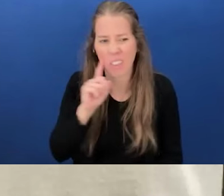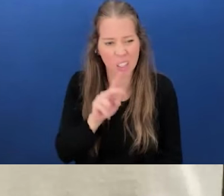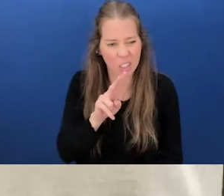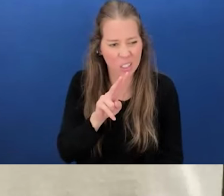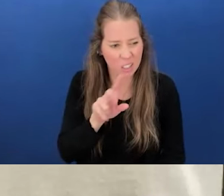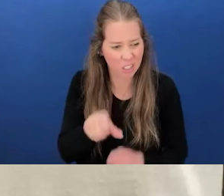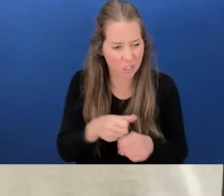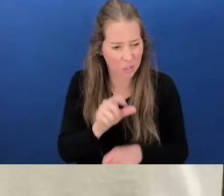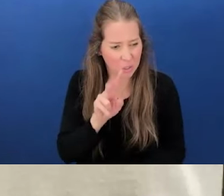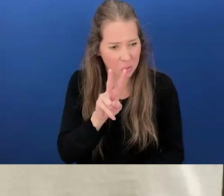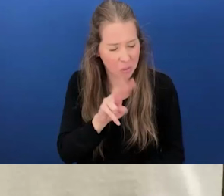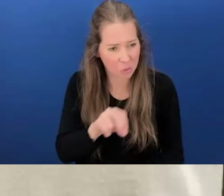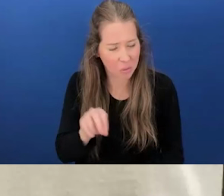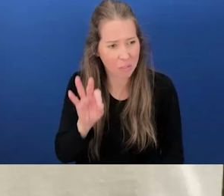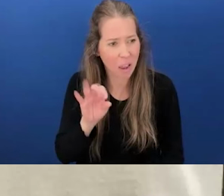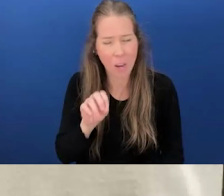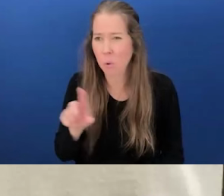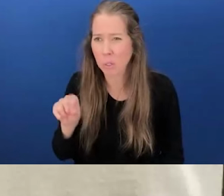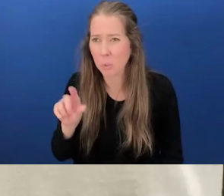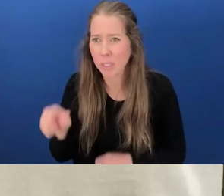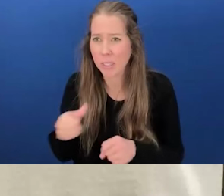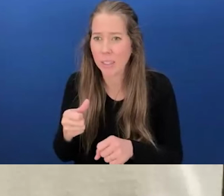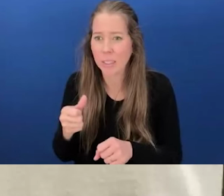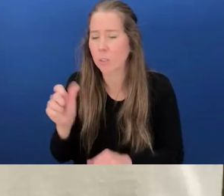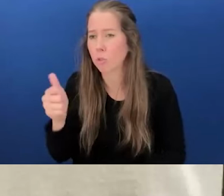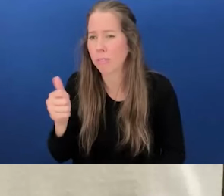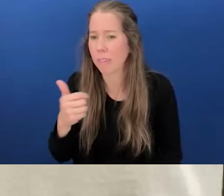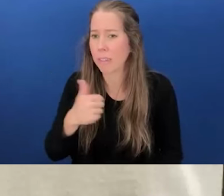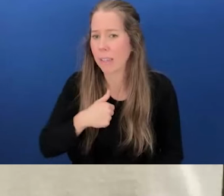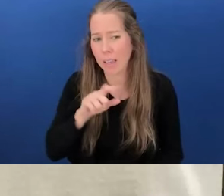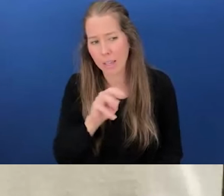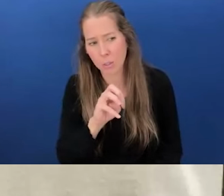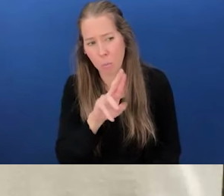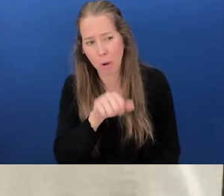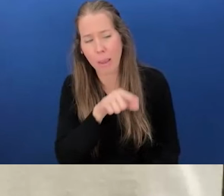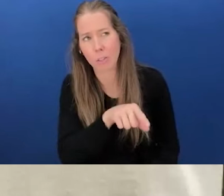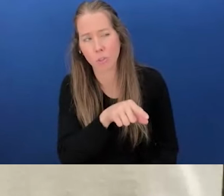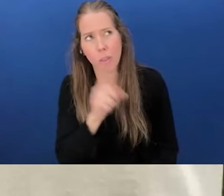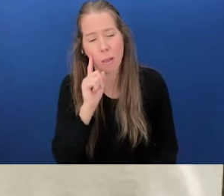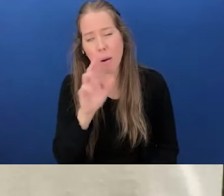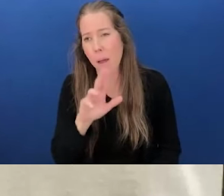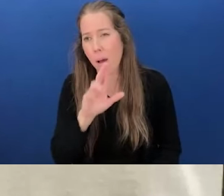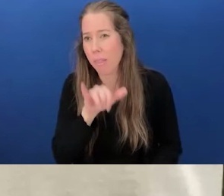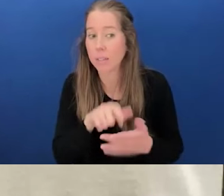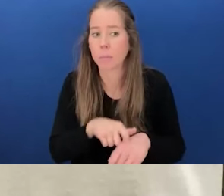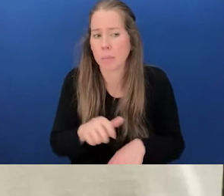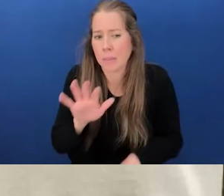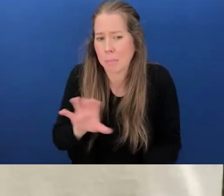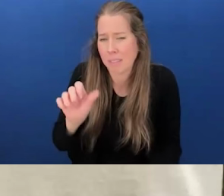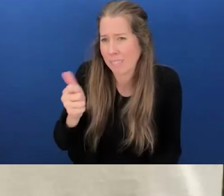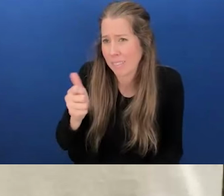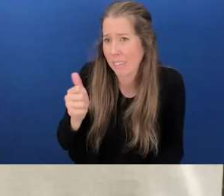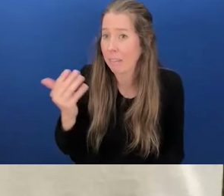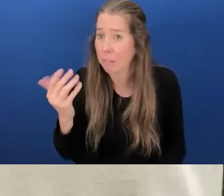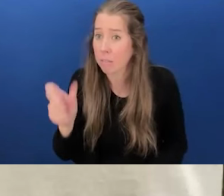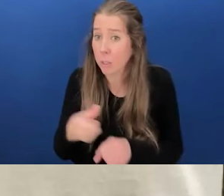I asked Maria, who's the previous chief negotiator, and that's around what she thought. So 10, 15 years ago. And you can see